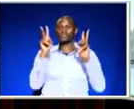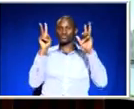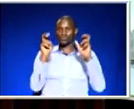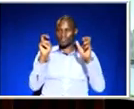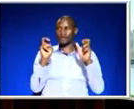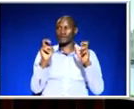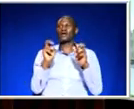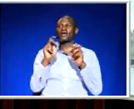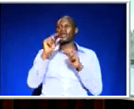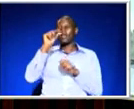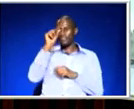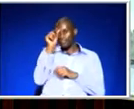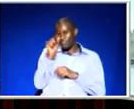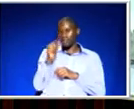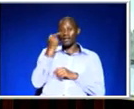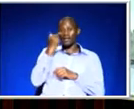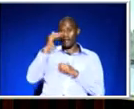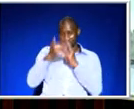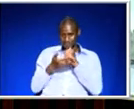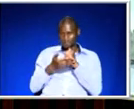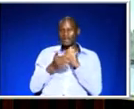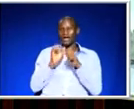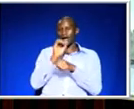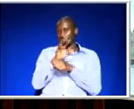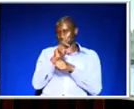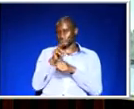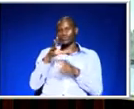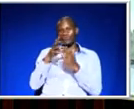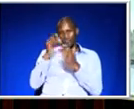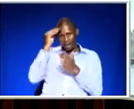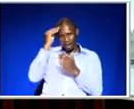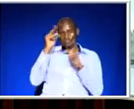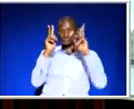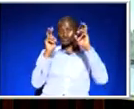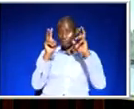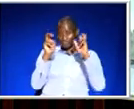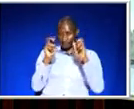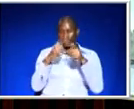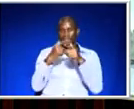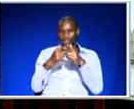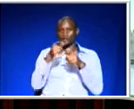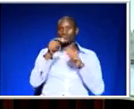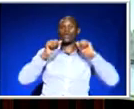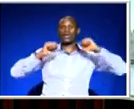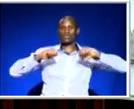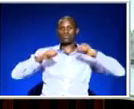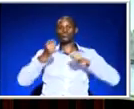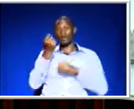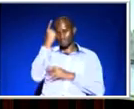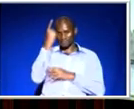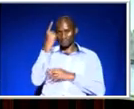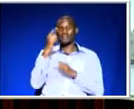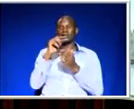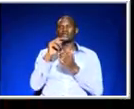thin lenses. So I would advise you to go through those topics for you to be able to understand